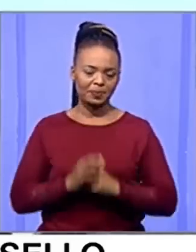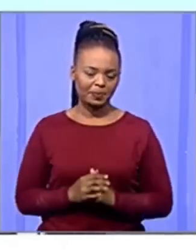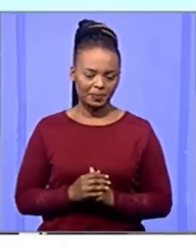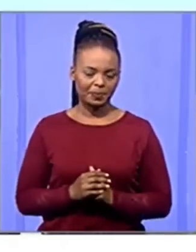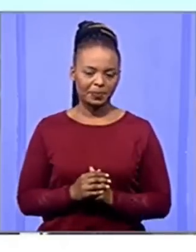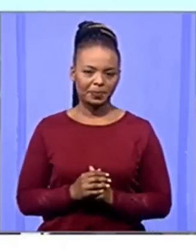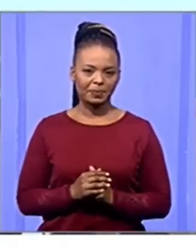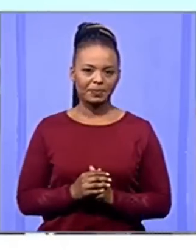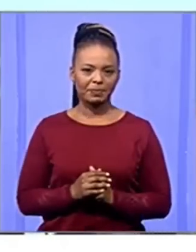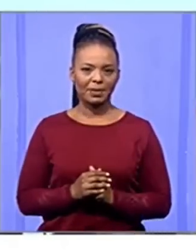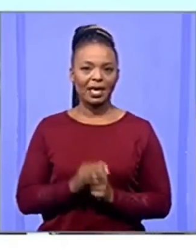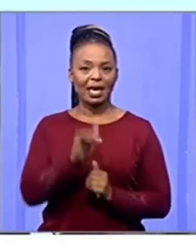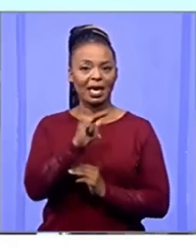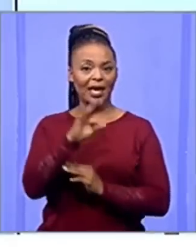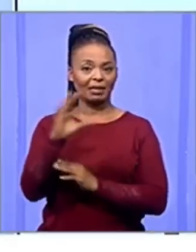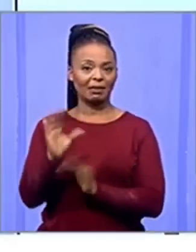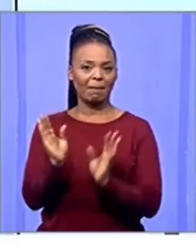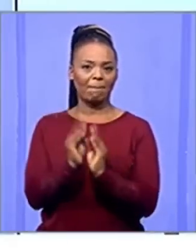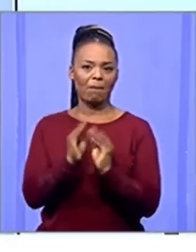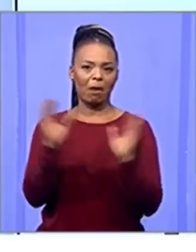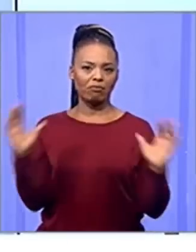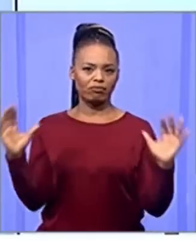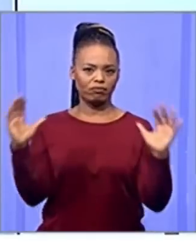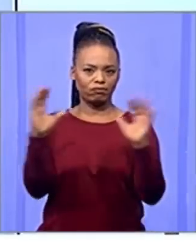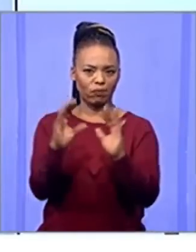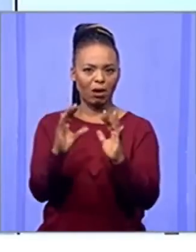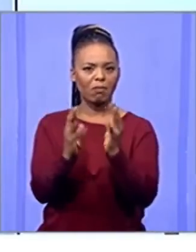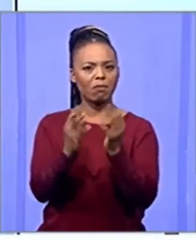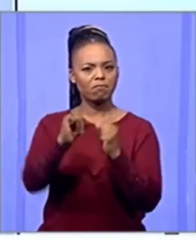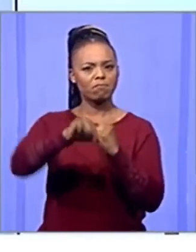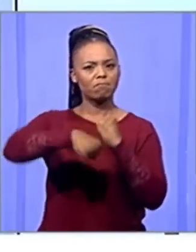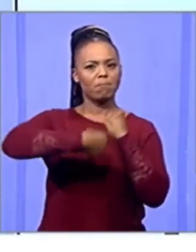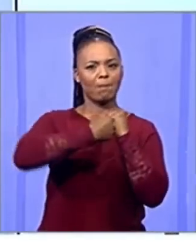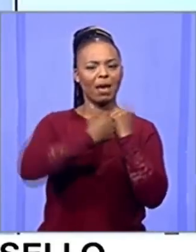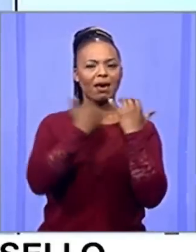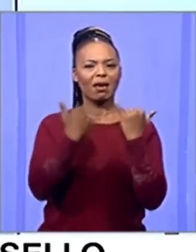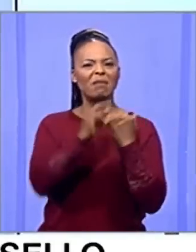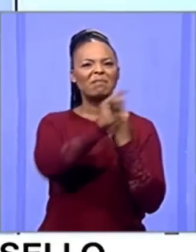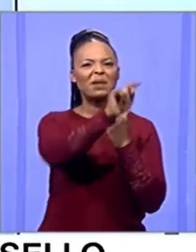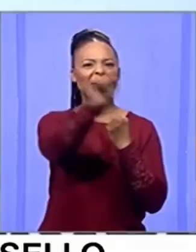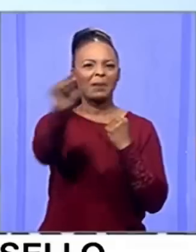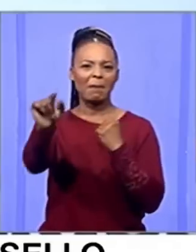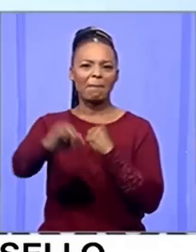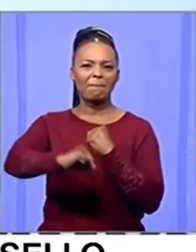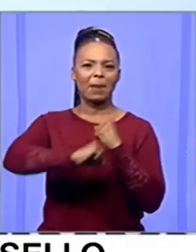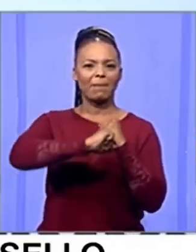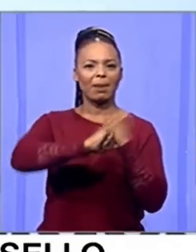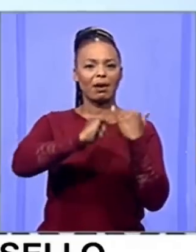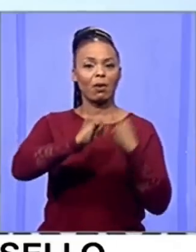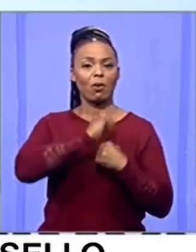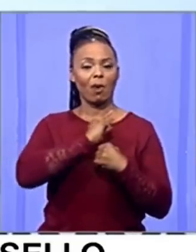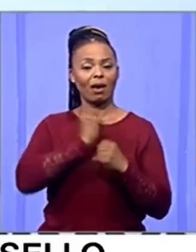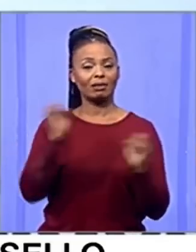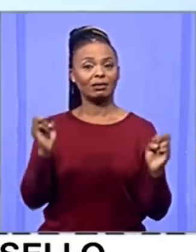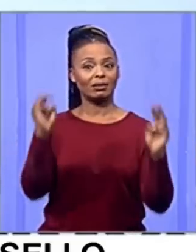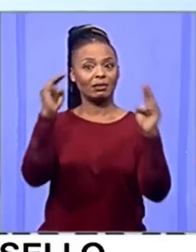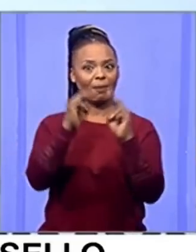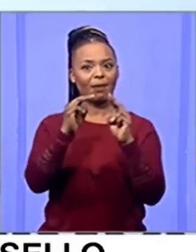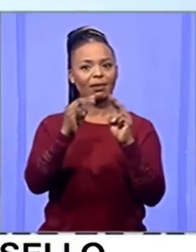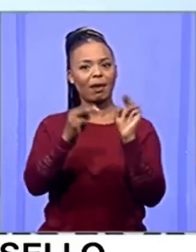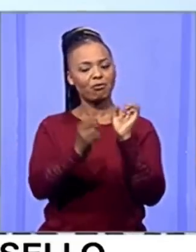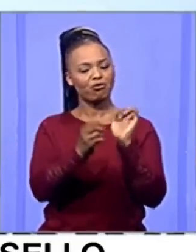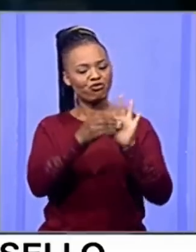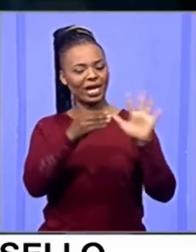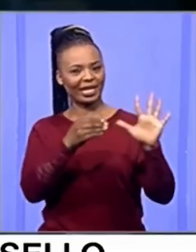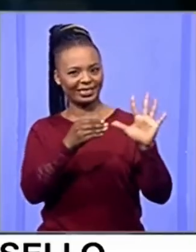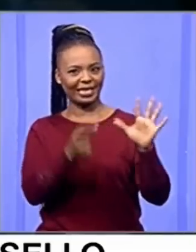ANC tswere seminara ena ho fumana tshehetso ho tswa makaleng a mangata jalo ka ha ho tlo tshwarwa seboka sa Brics kgweding e tlang. Brics cannot